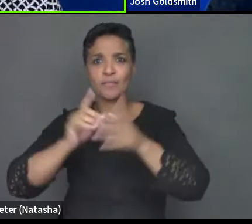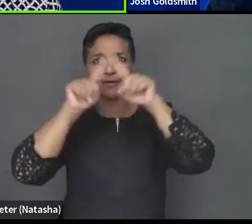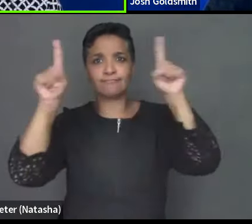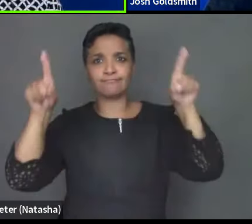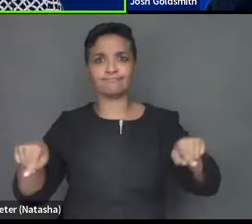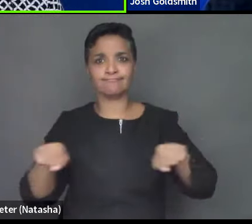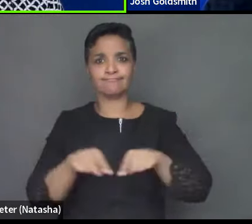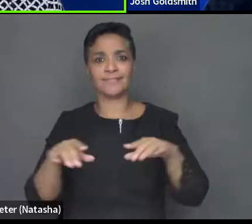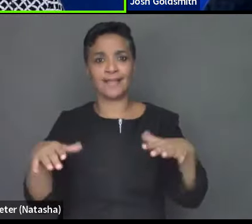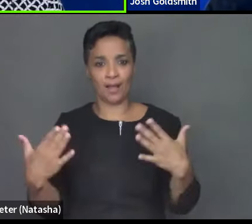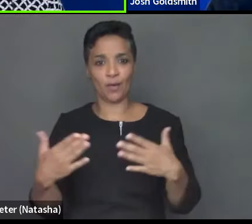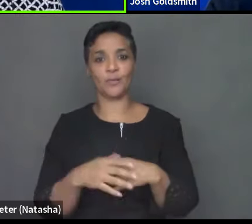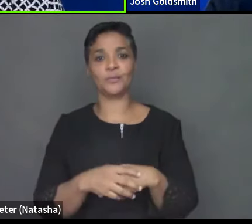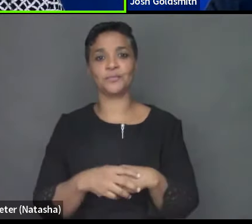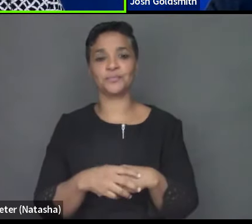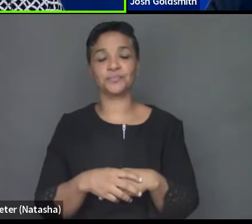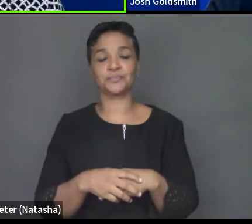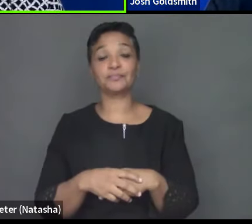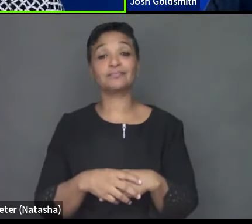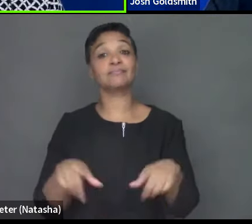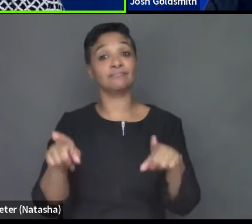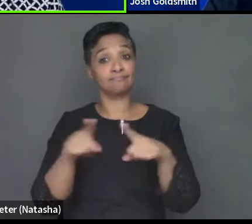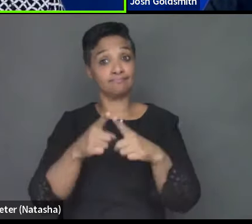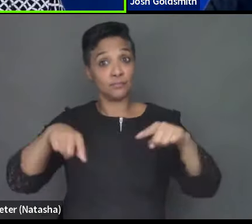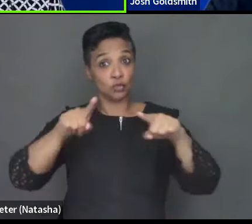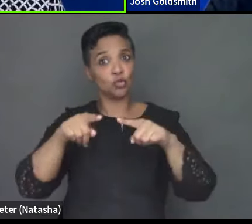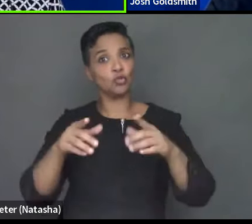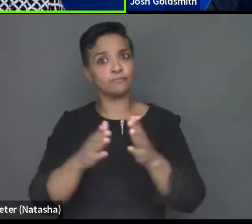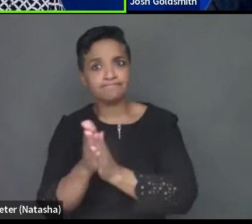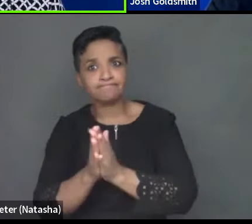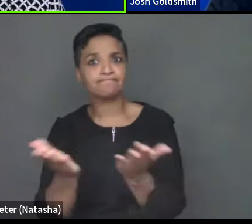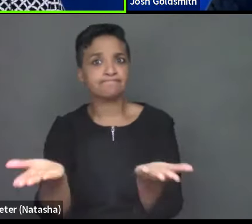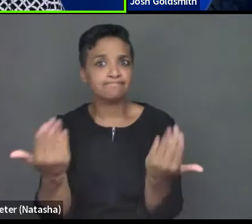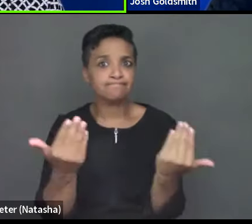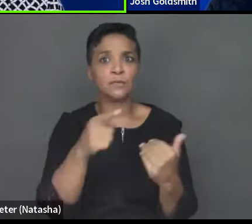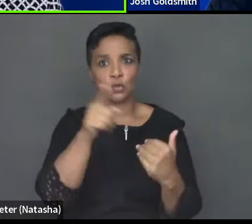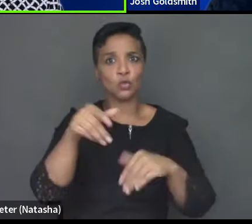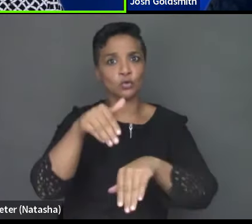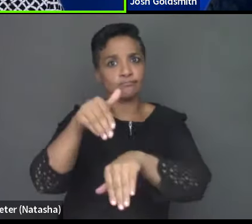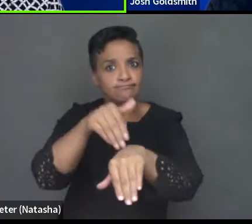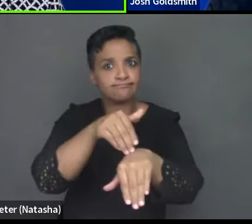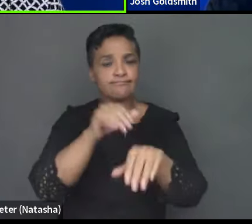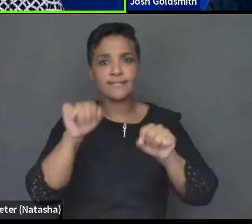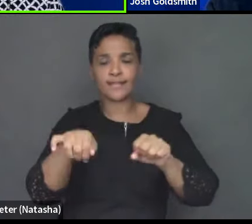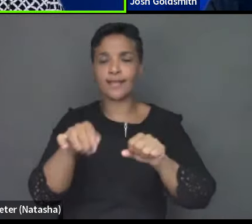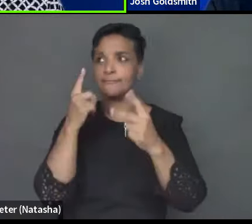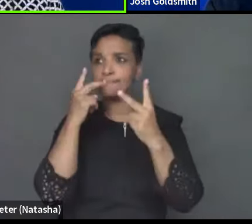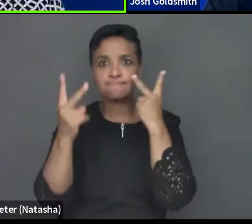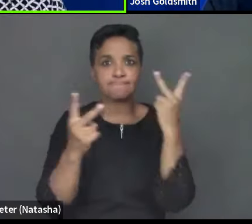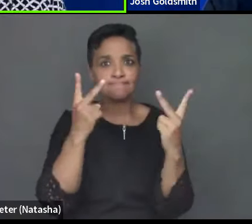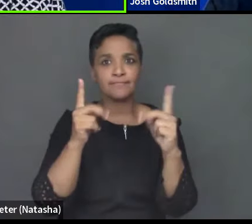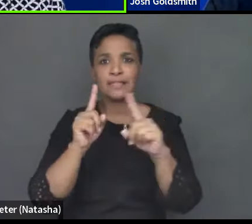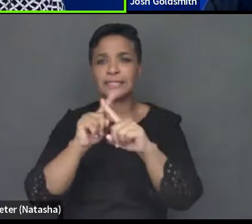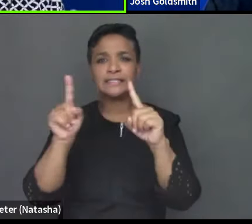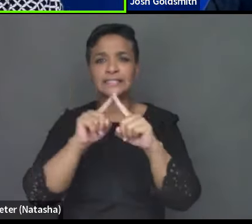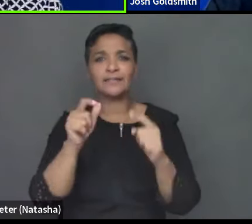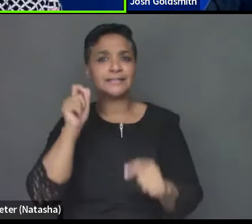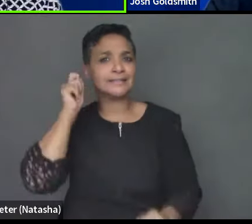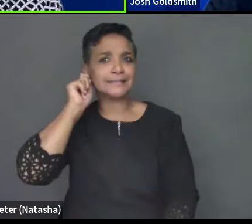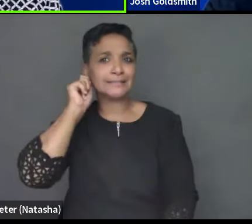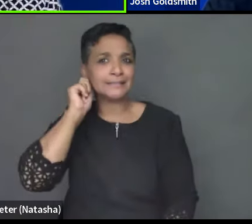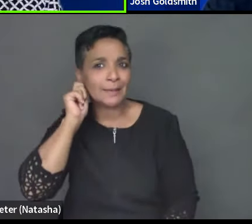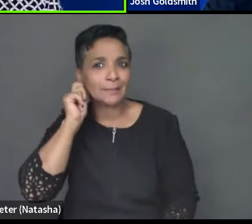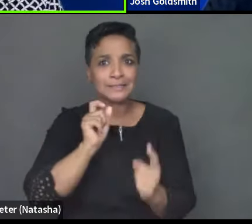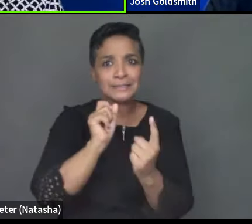there. And so we encourage you to make the most of the summit by following several tips. Of course, you probably already have